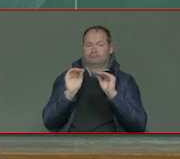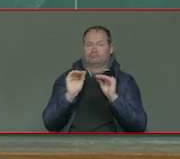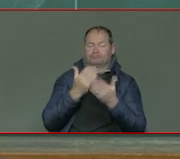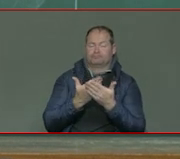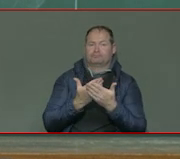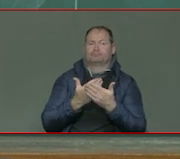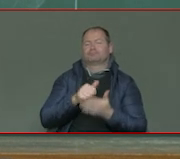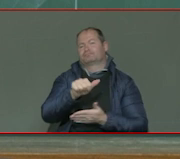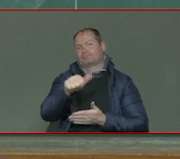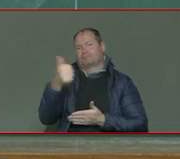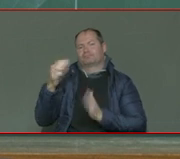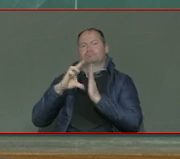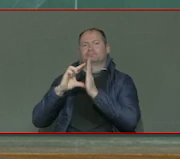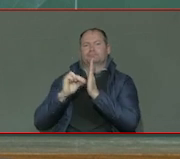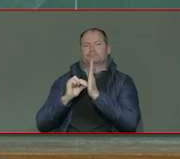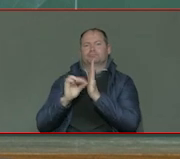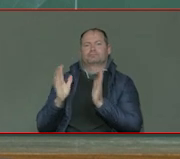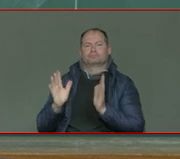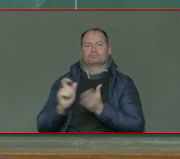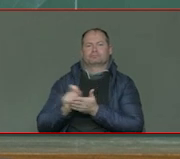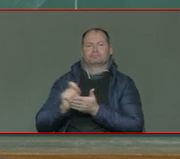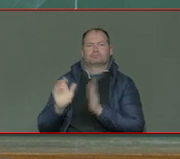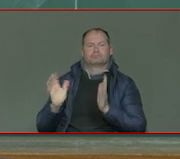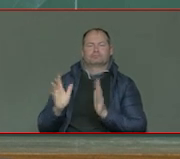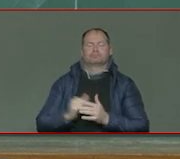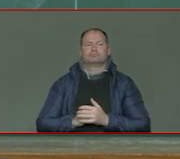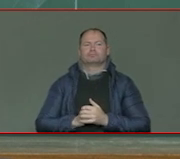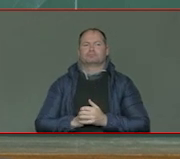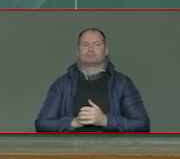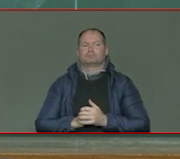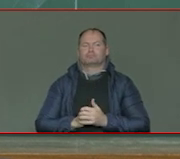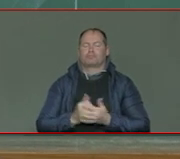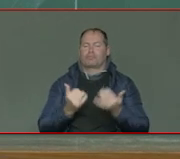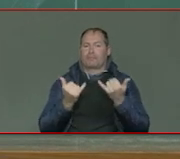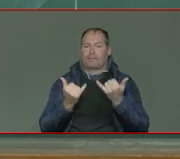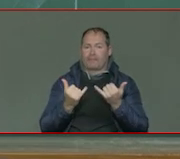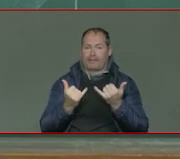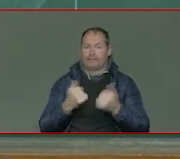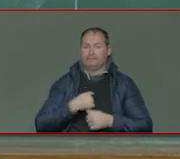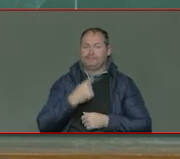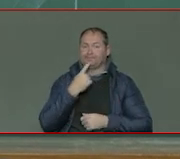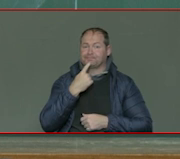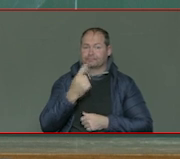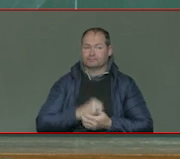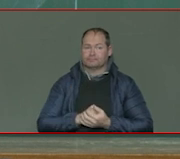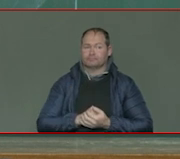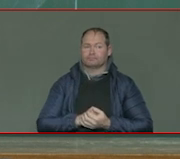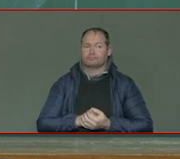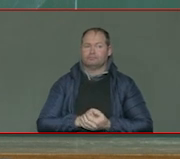other notations for the derivative. Right. If I say to you that